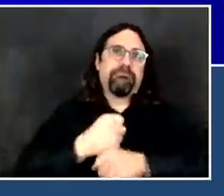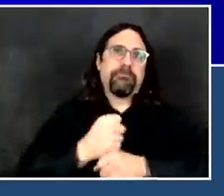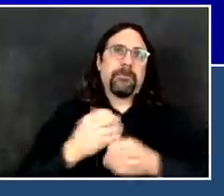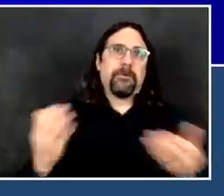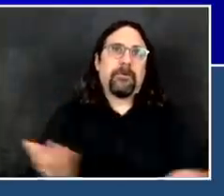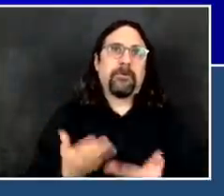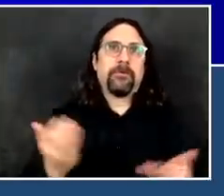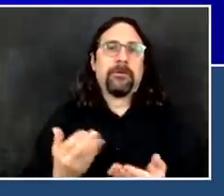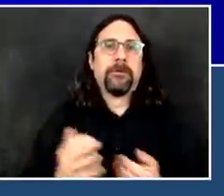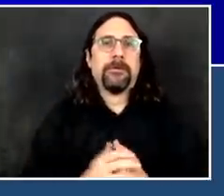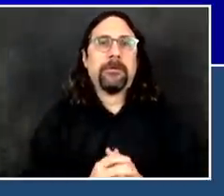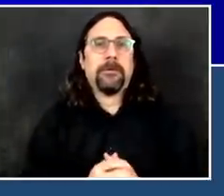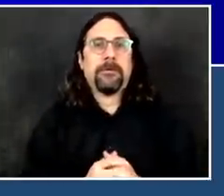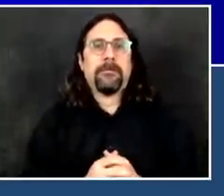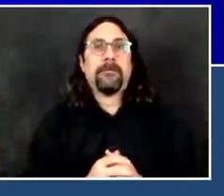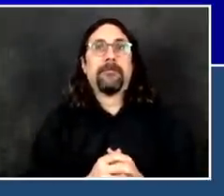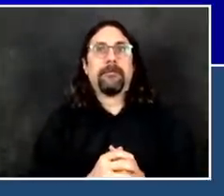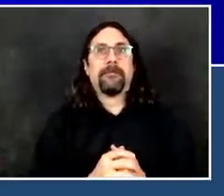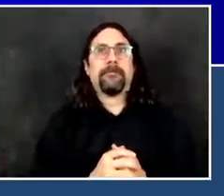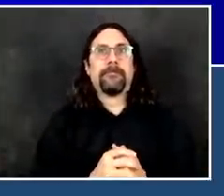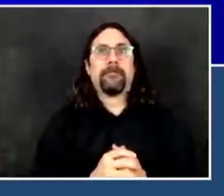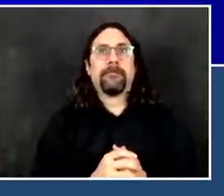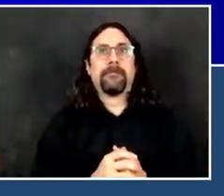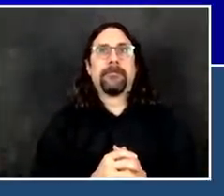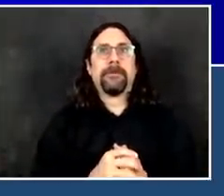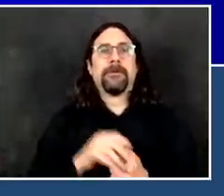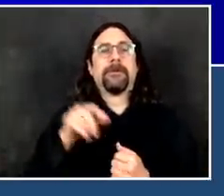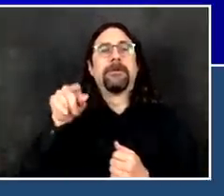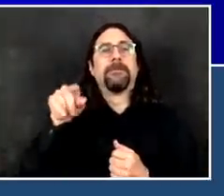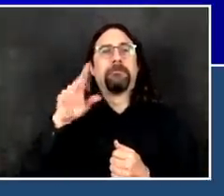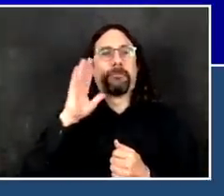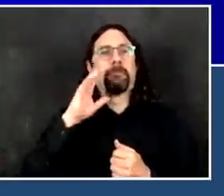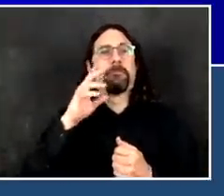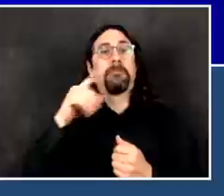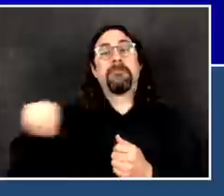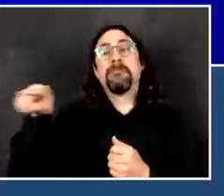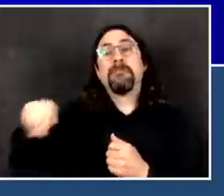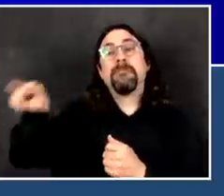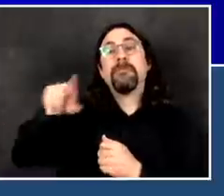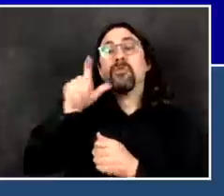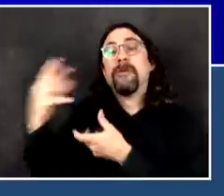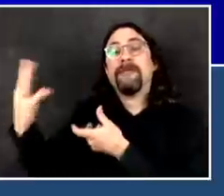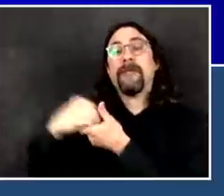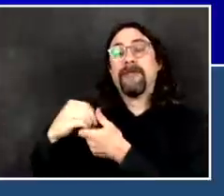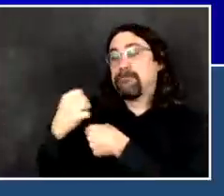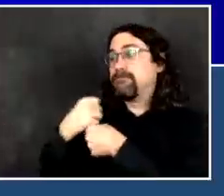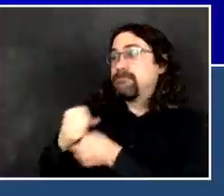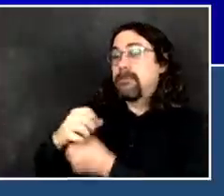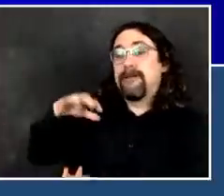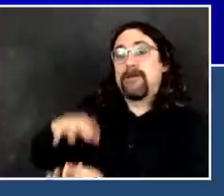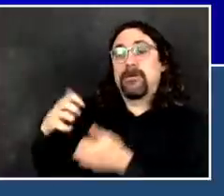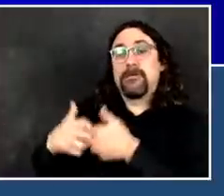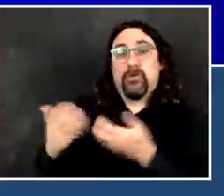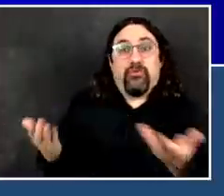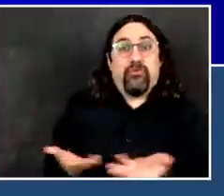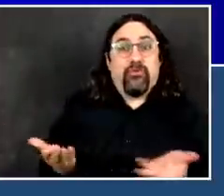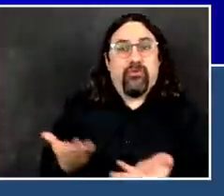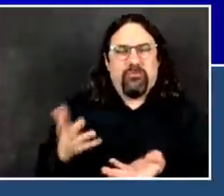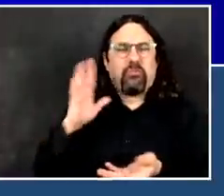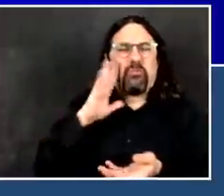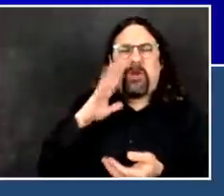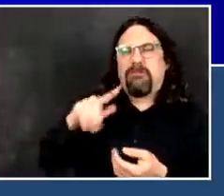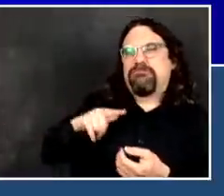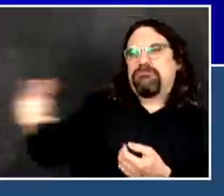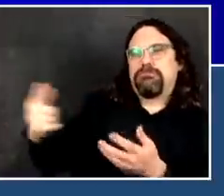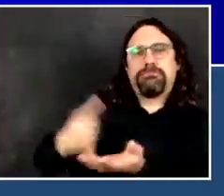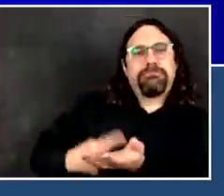now, ready to go, being moved into hospitals so they will all have a reserve that need them. FDA approved.